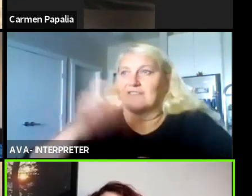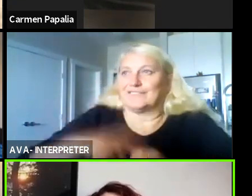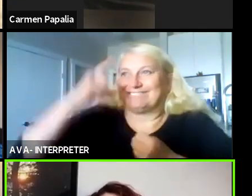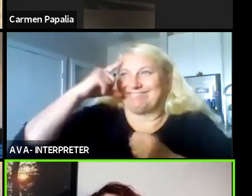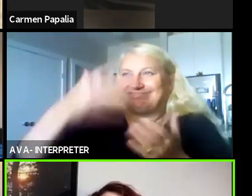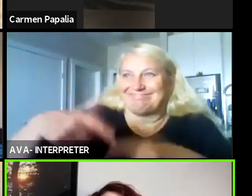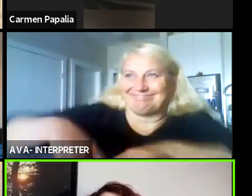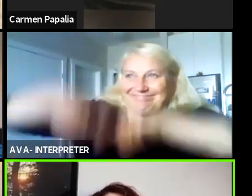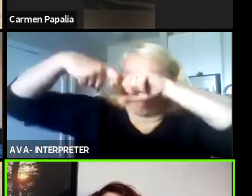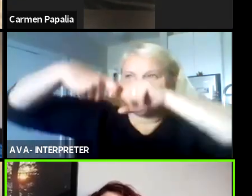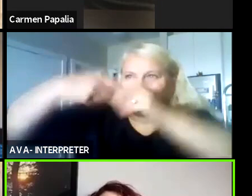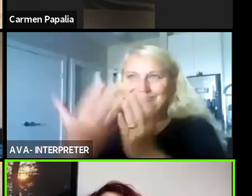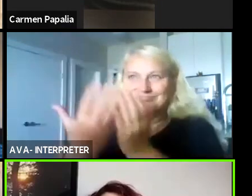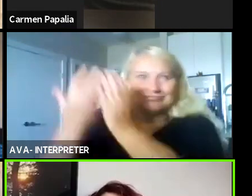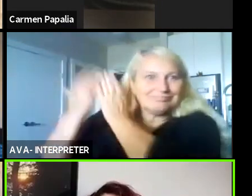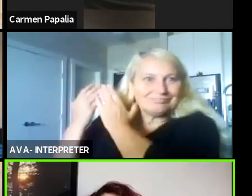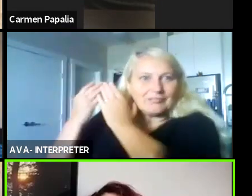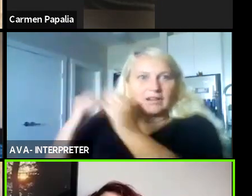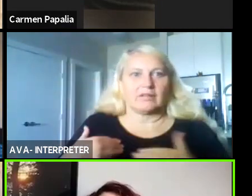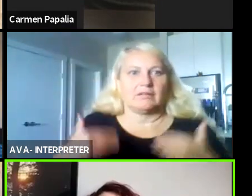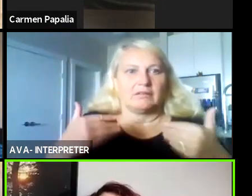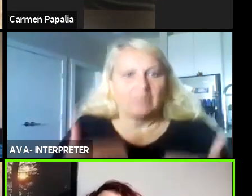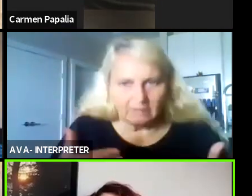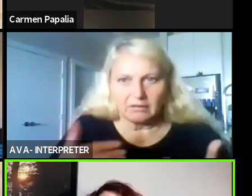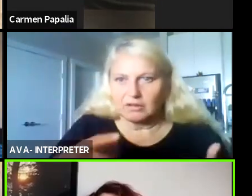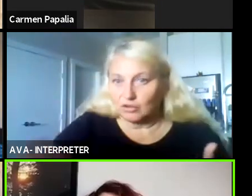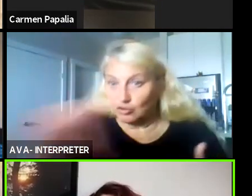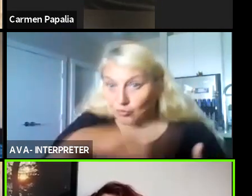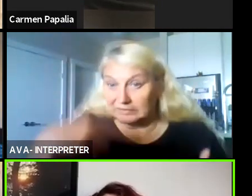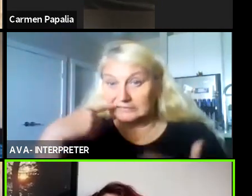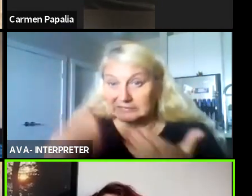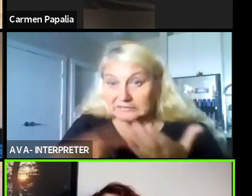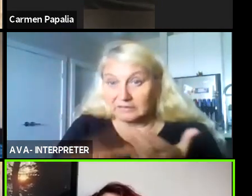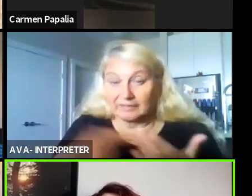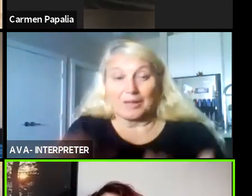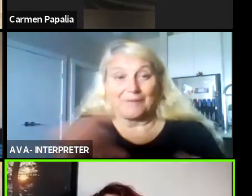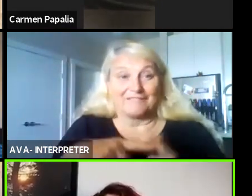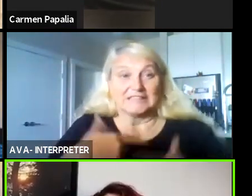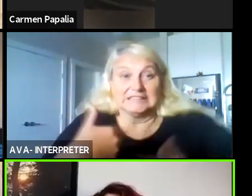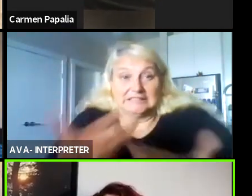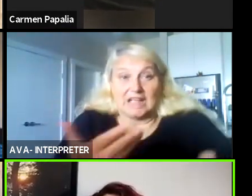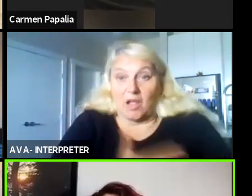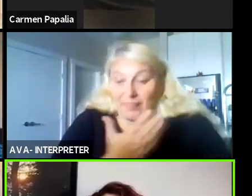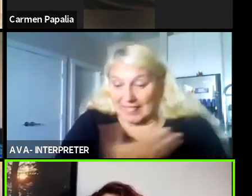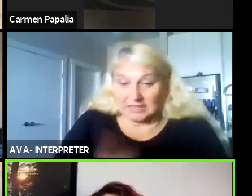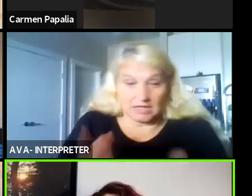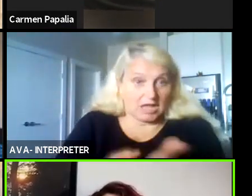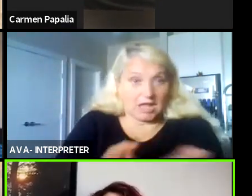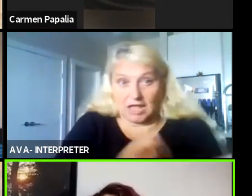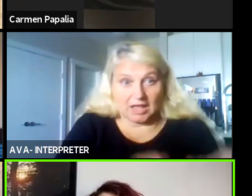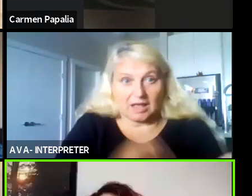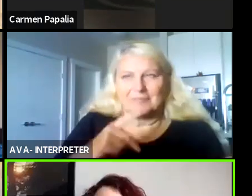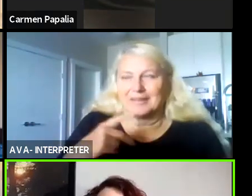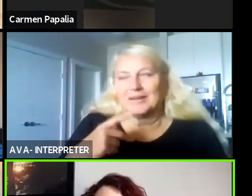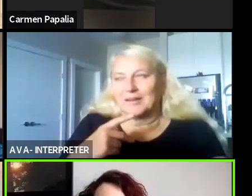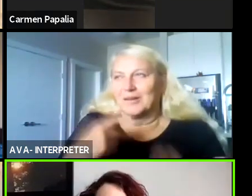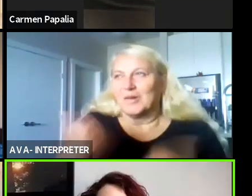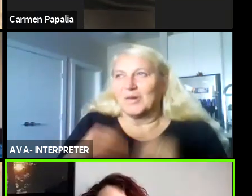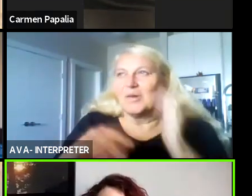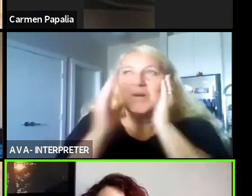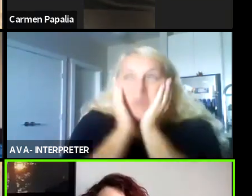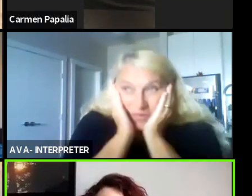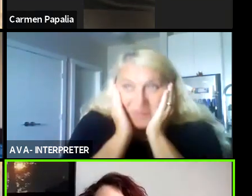you're saying this is an hour and a half check-in is like, and bringing our stuff, like all of our stuff is so, yeah, that